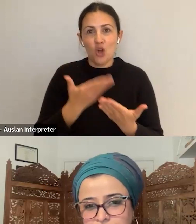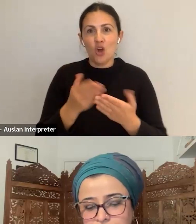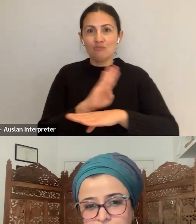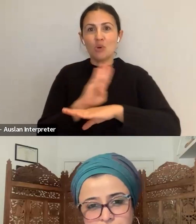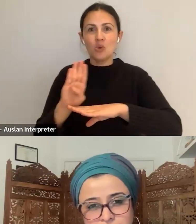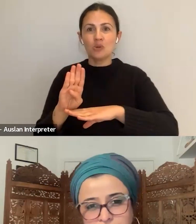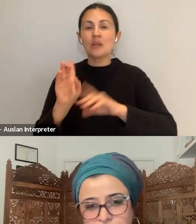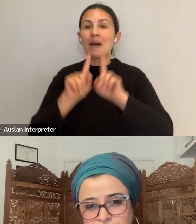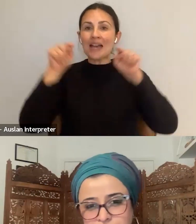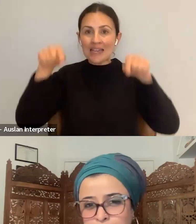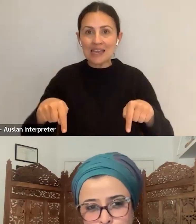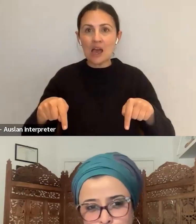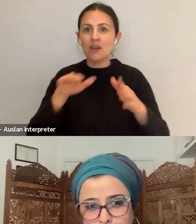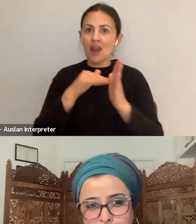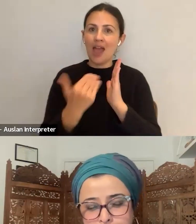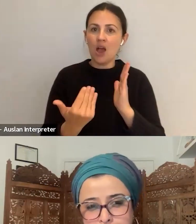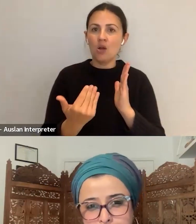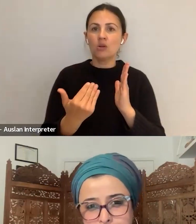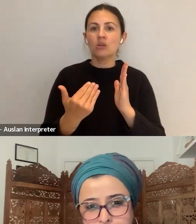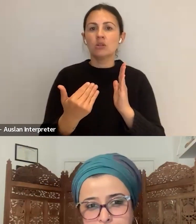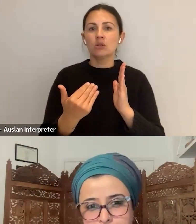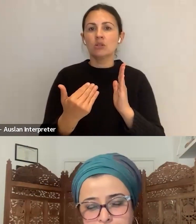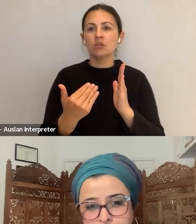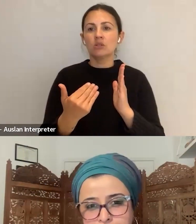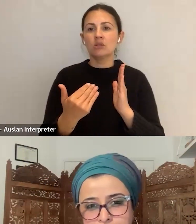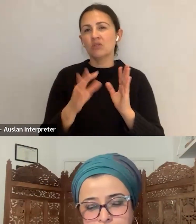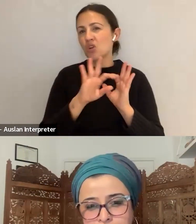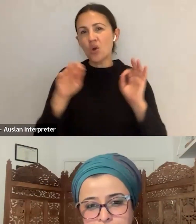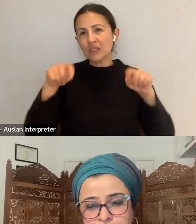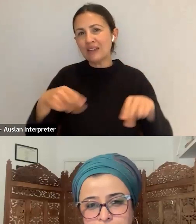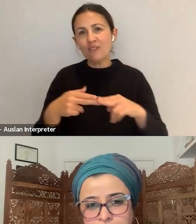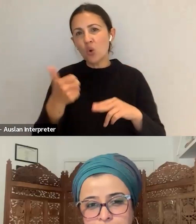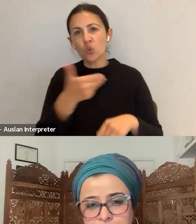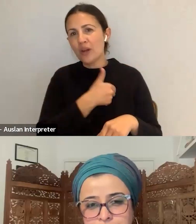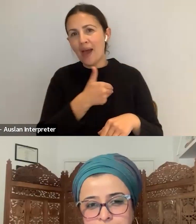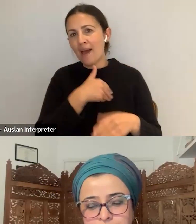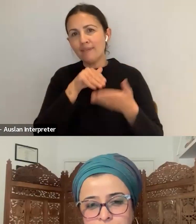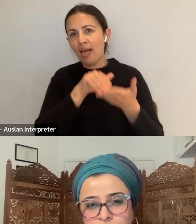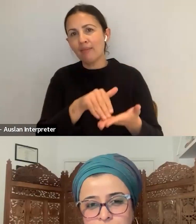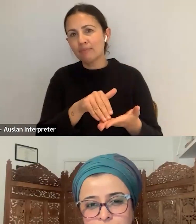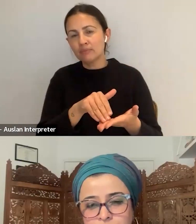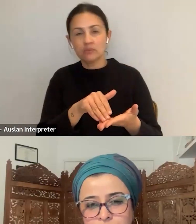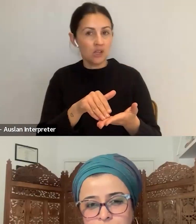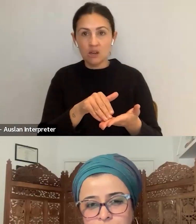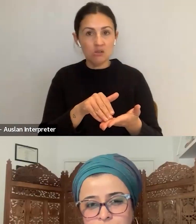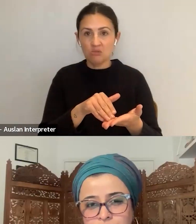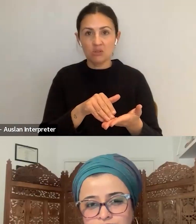people. Like it's, again, that goodwill, benevolence is not a resource. Previously, it has been. You've got people from corporate sectors